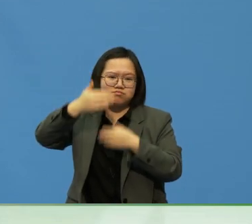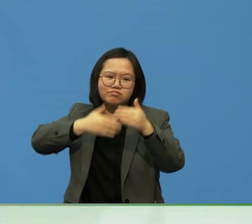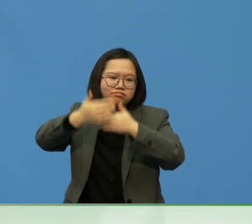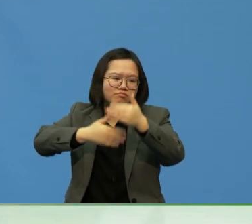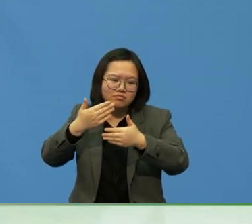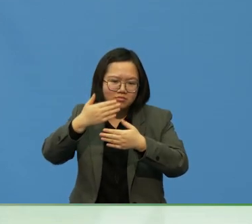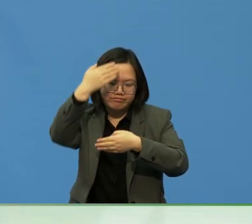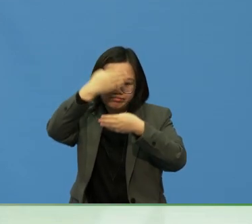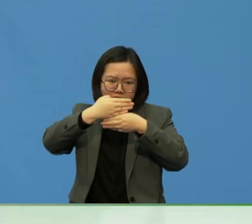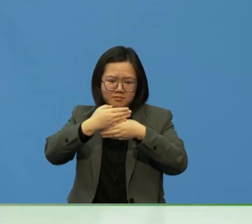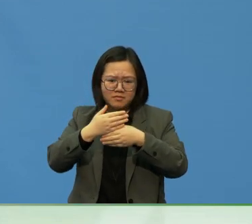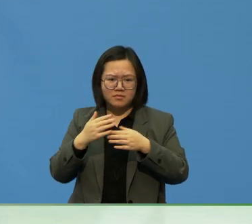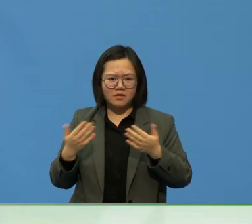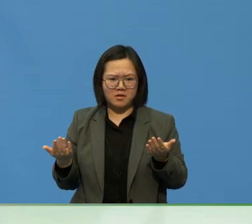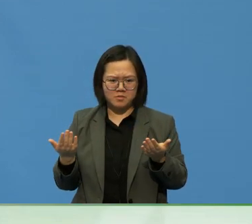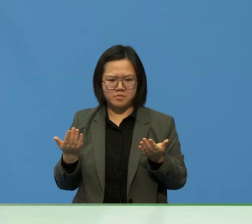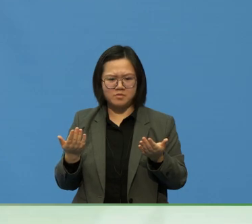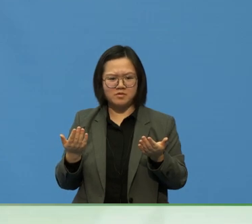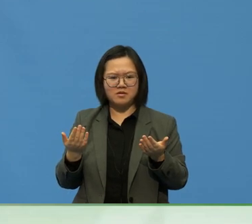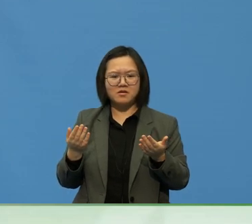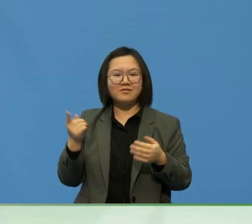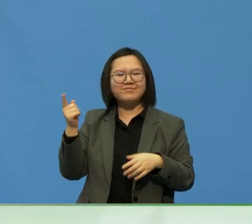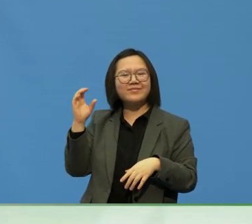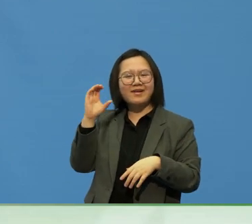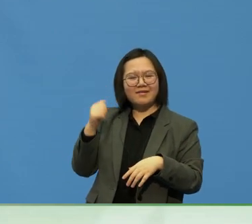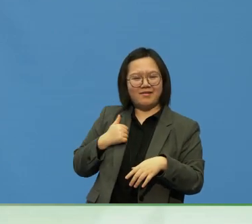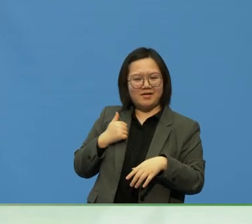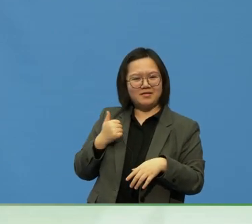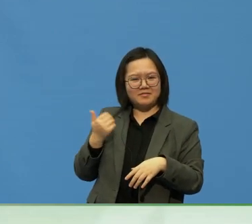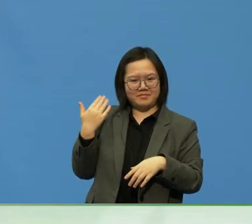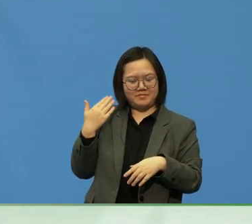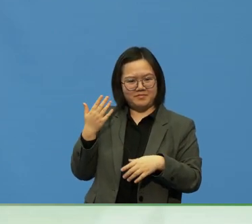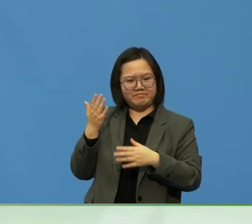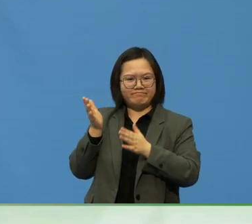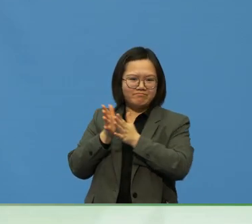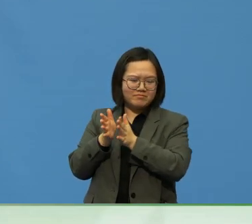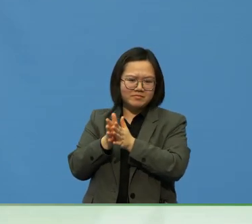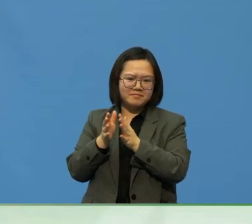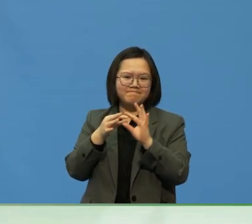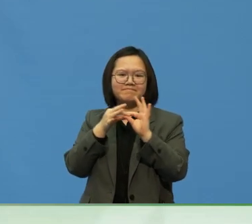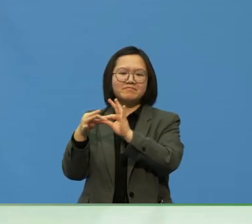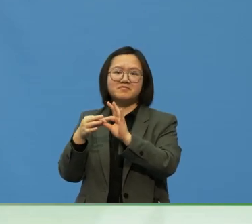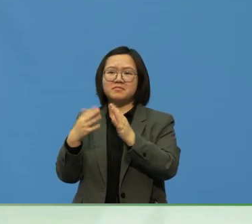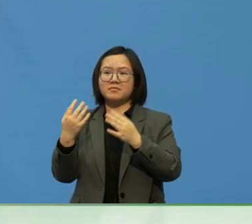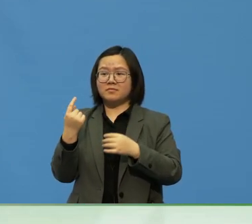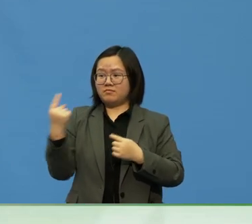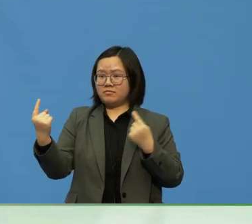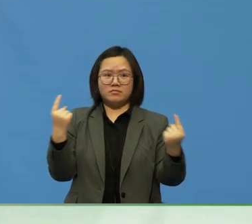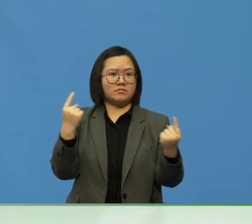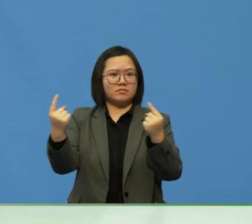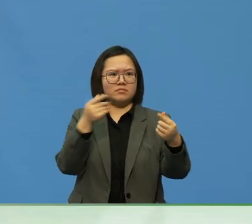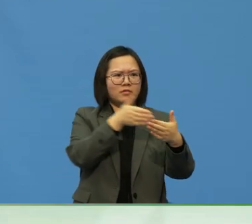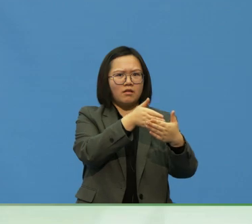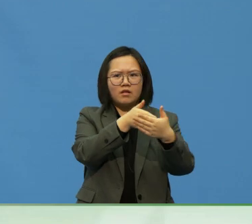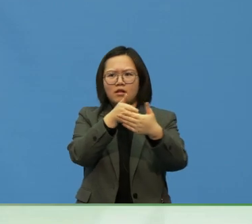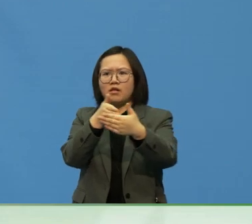was saying, we've also got the problem that recourse seems to be for an individual, one person going through. And we come back to